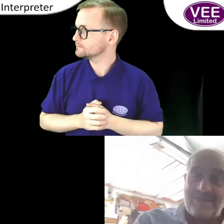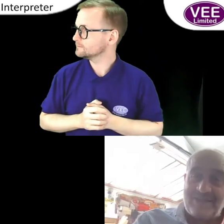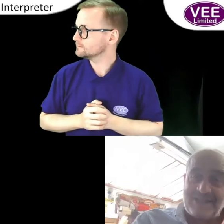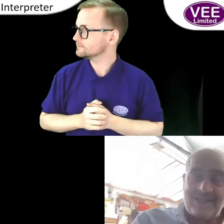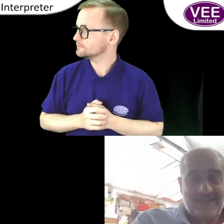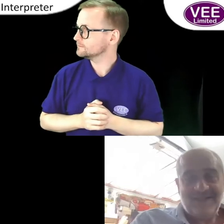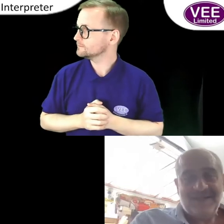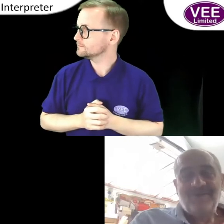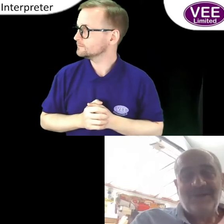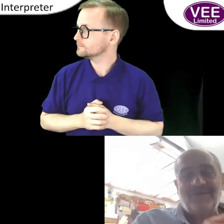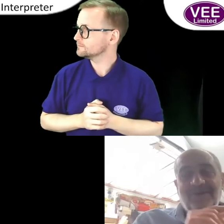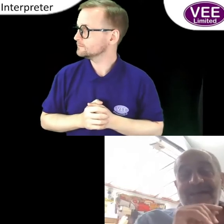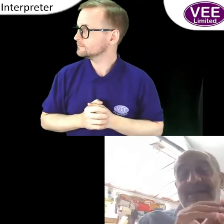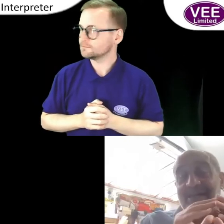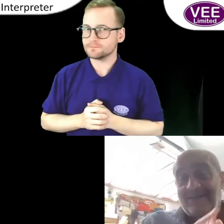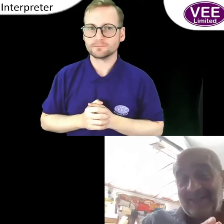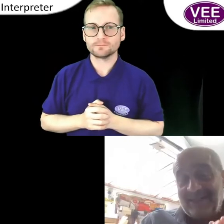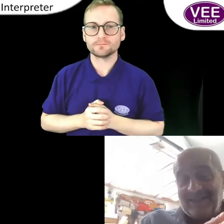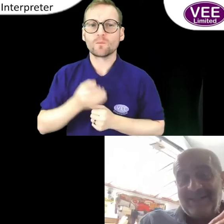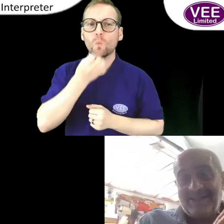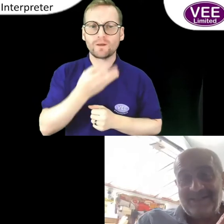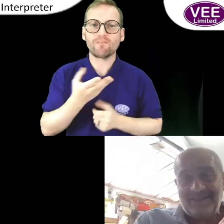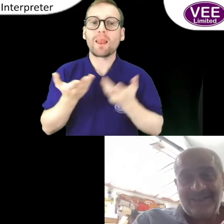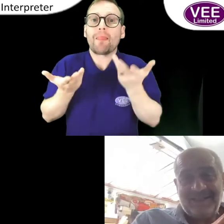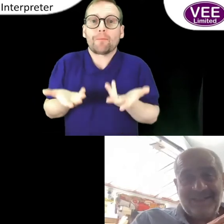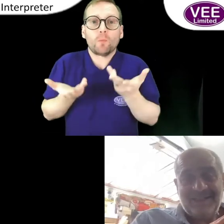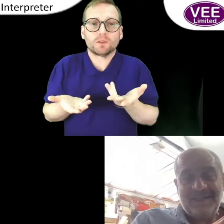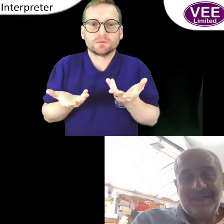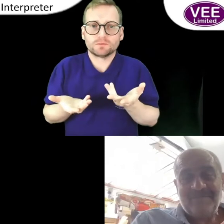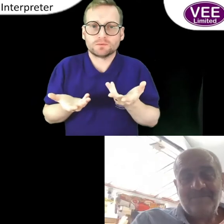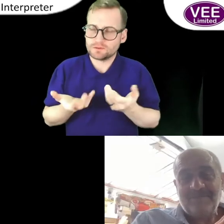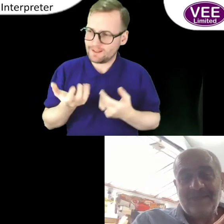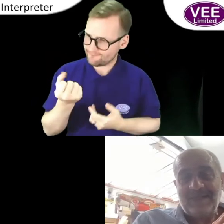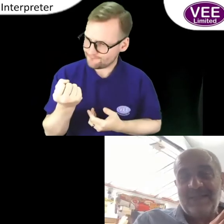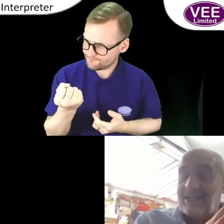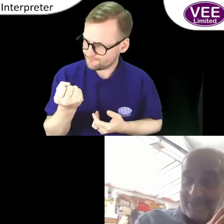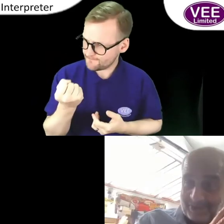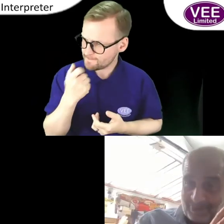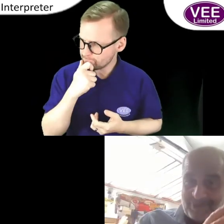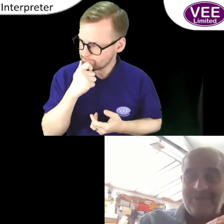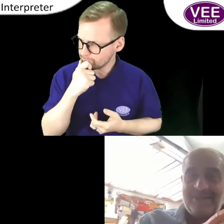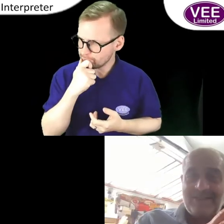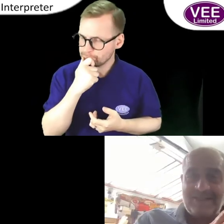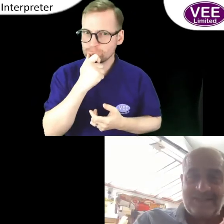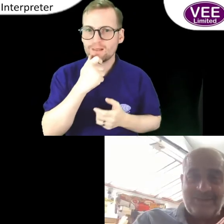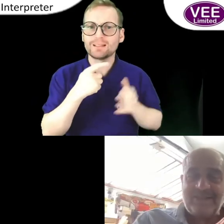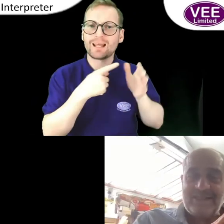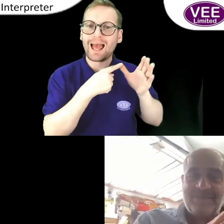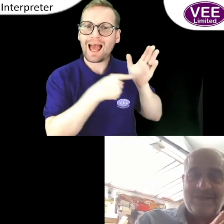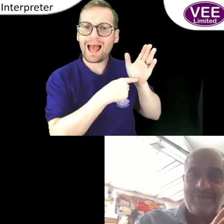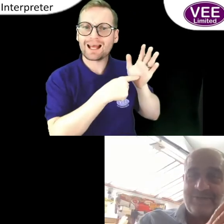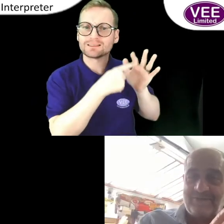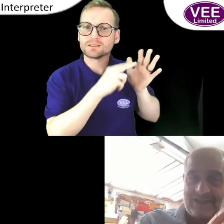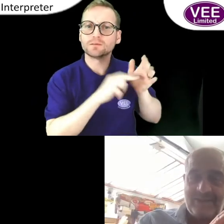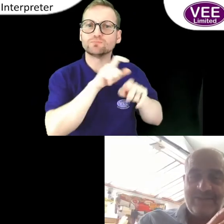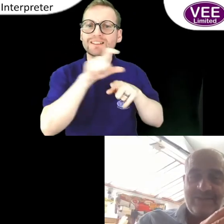Can we have the next? Okay, wonderful. Currently, they are actually at the British Museum. They are exhibited as